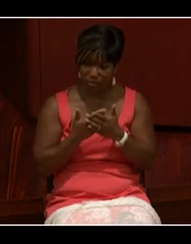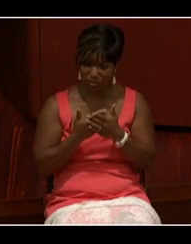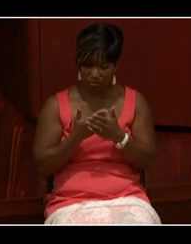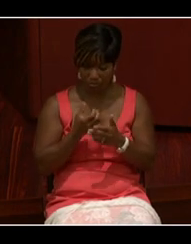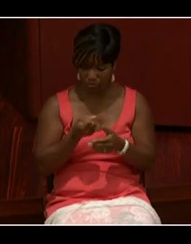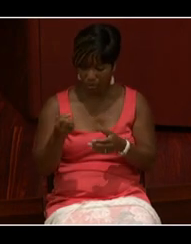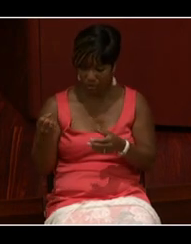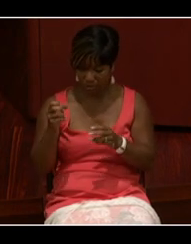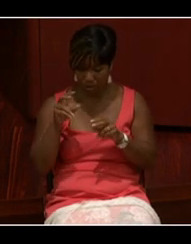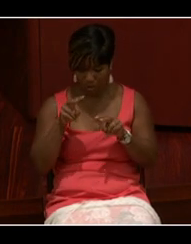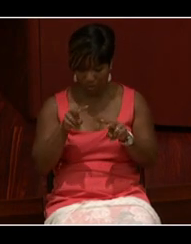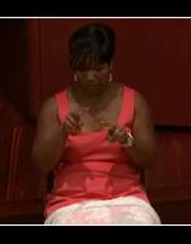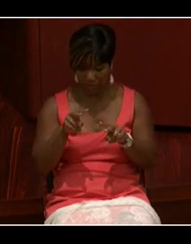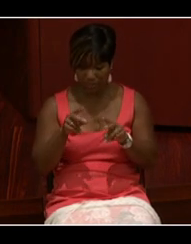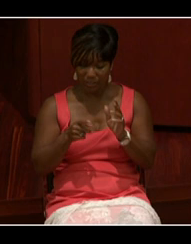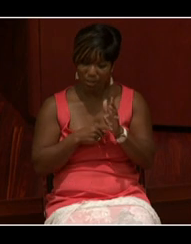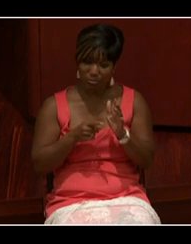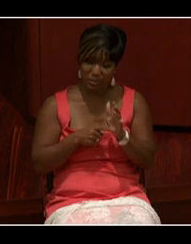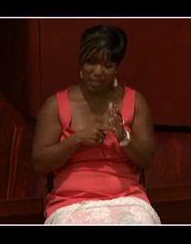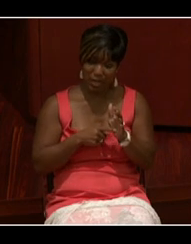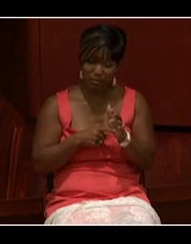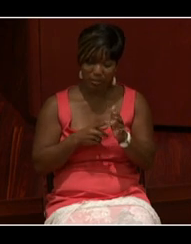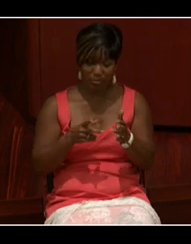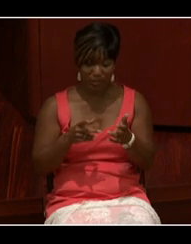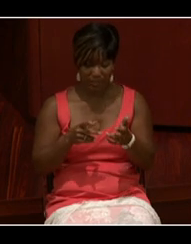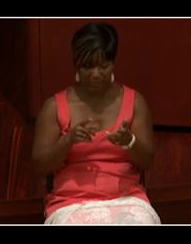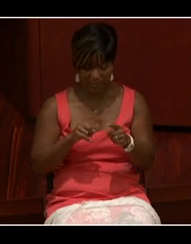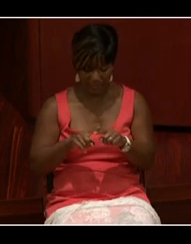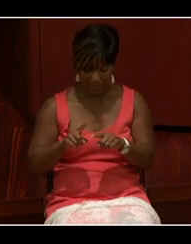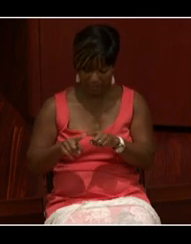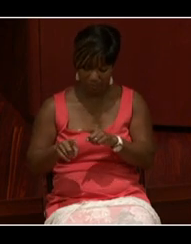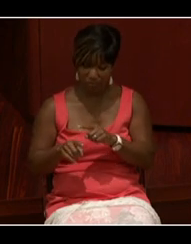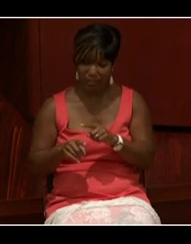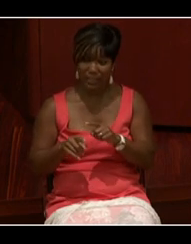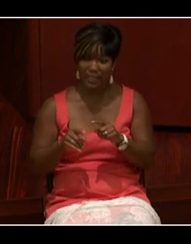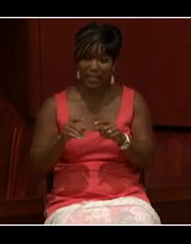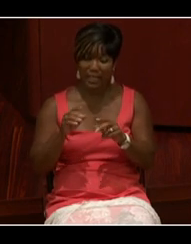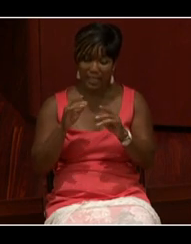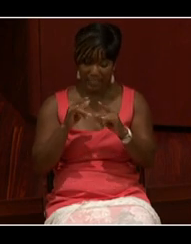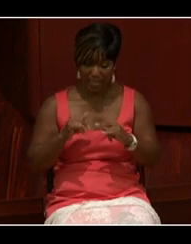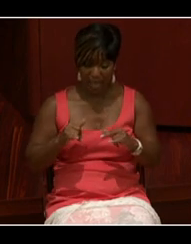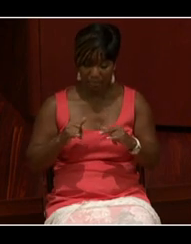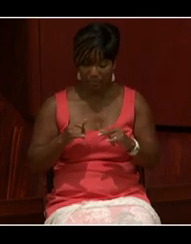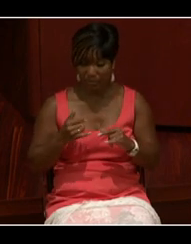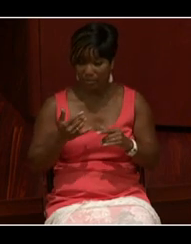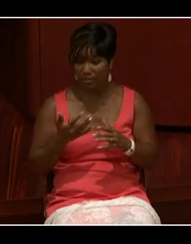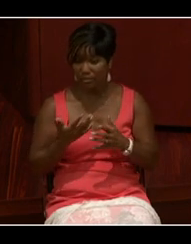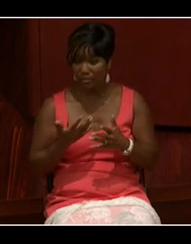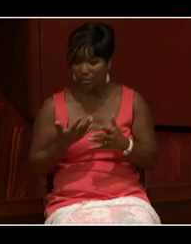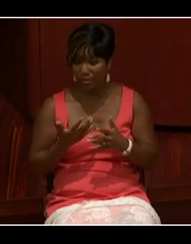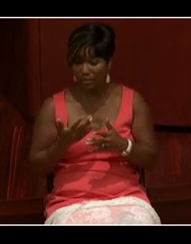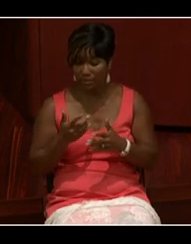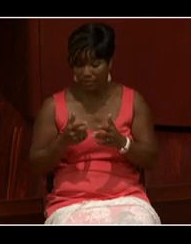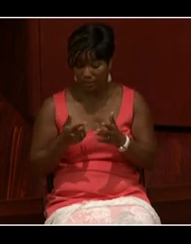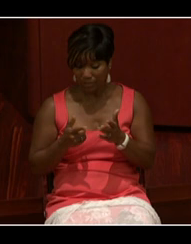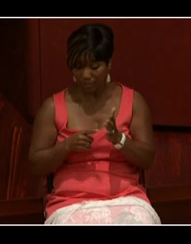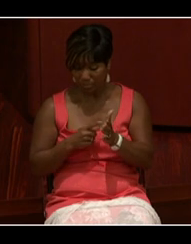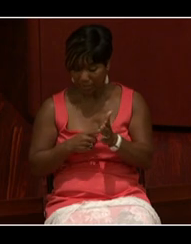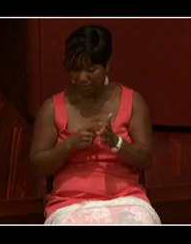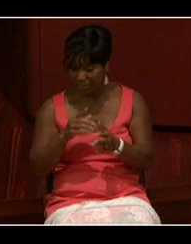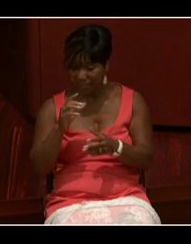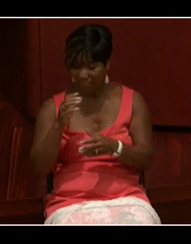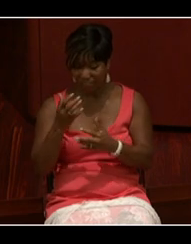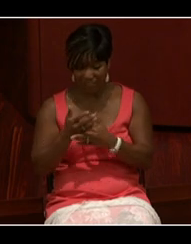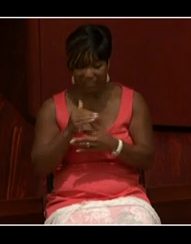information. Sometimes there will be related prison camps also that the inmate case files were not kept for. At Leavenworth, you